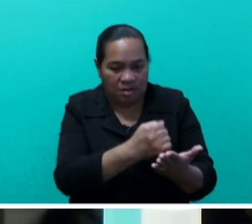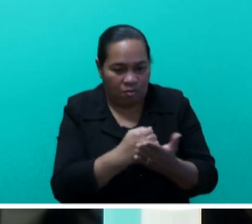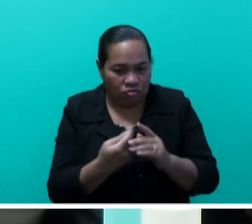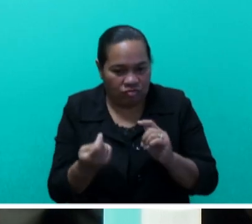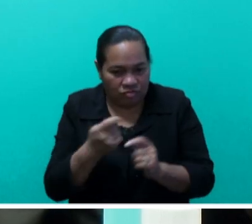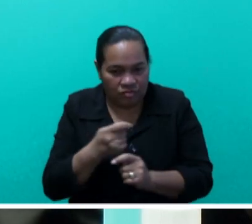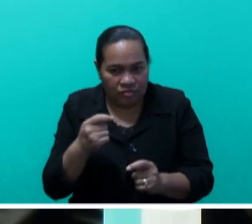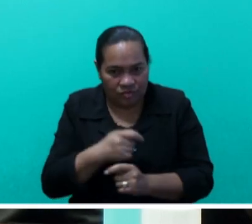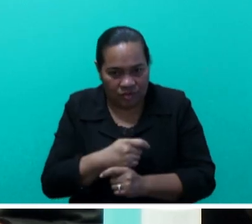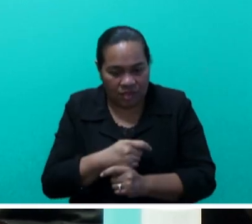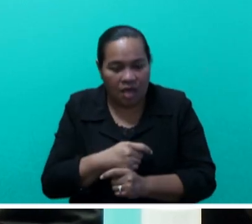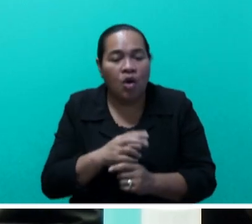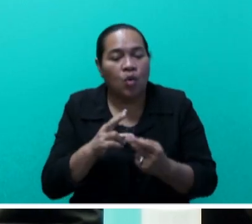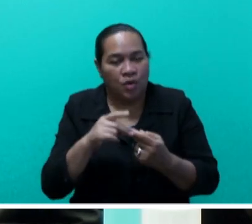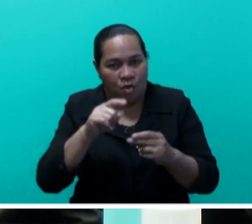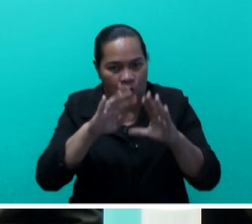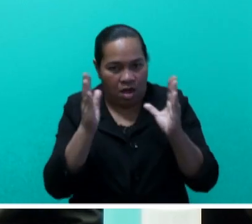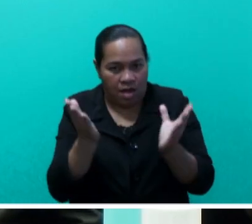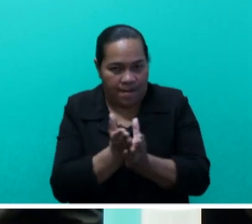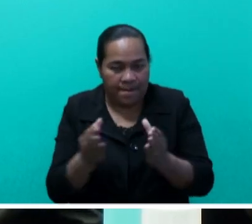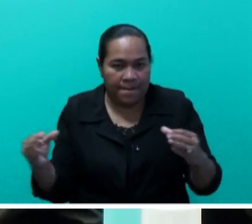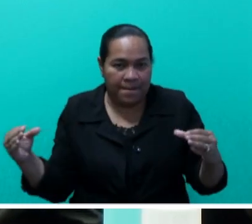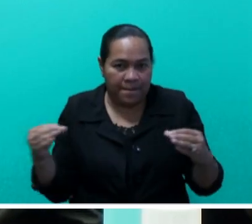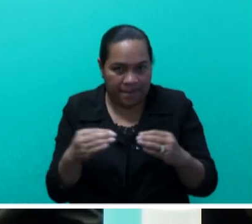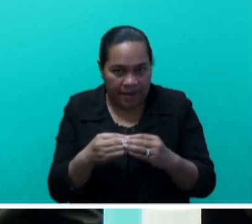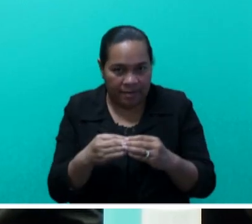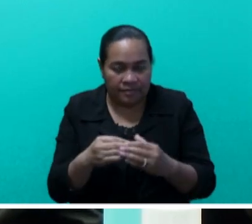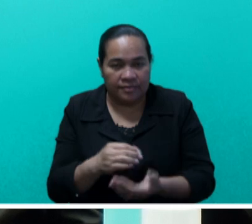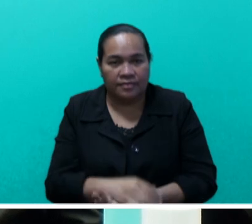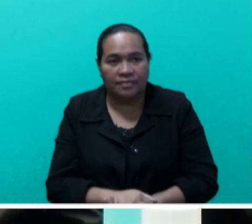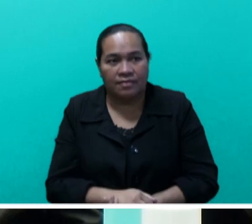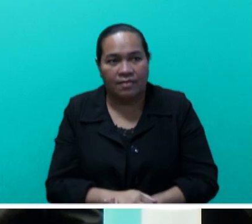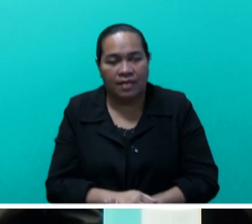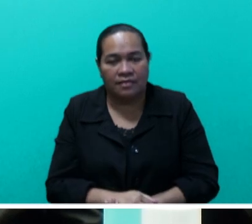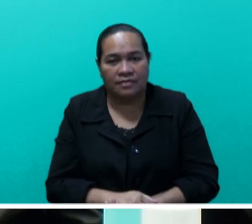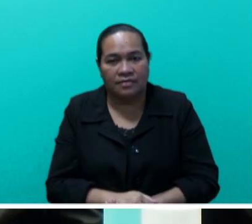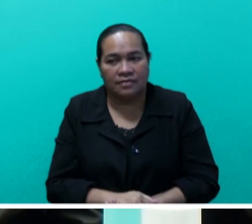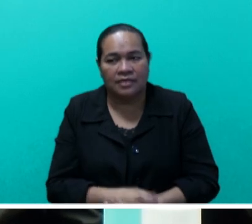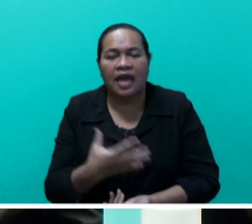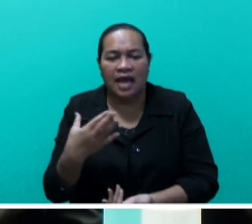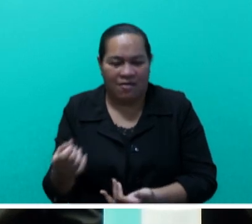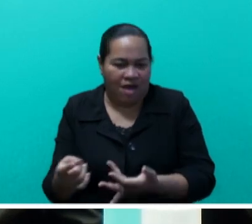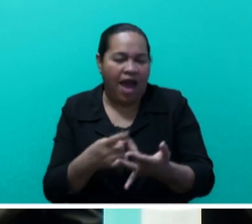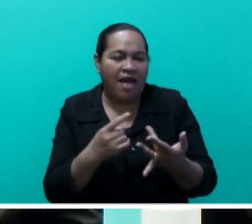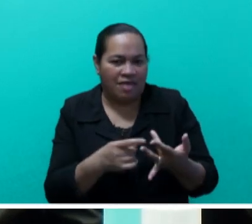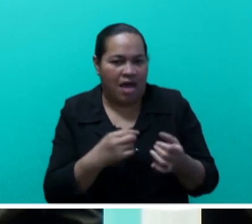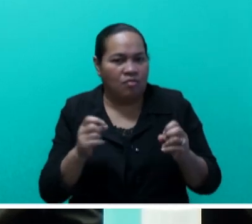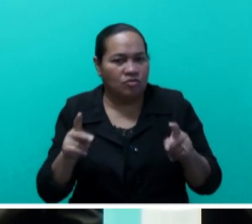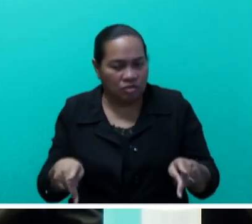operations together with the World Bank. And Mr. Speaker, there are other possibilities now